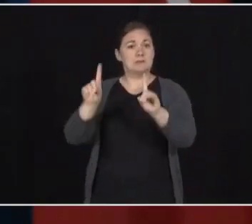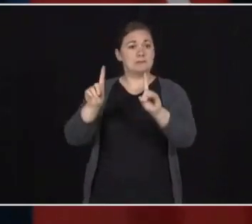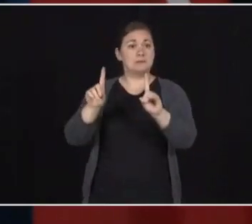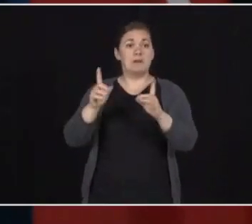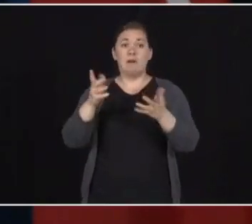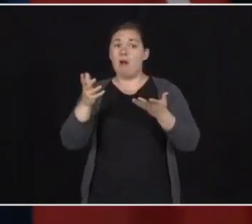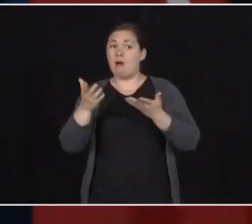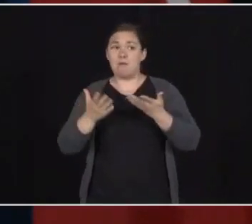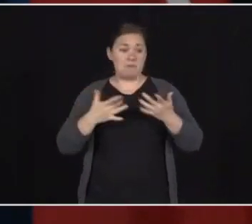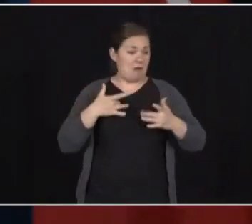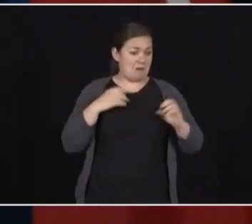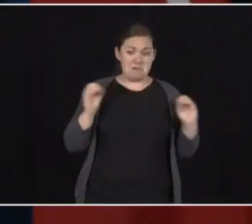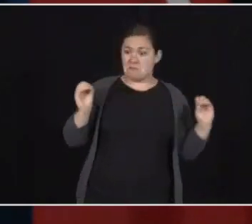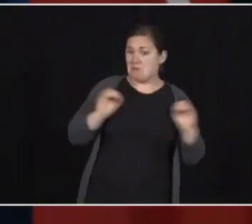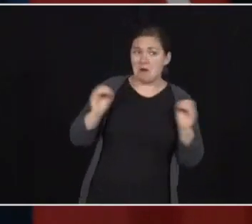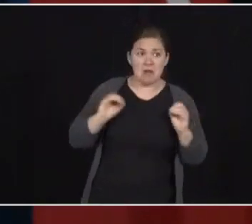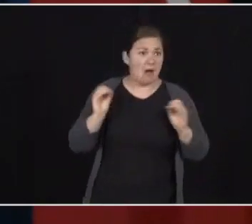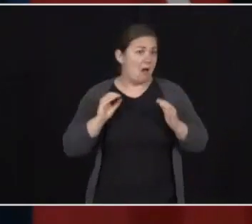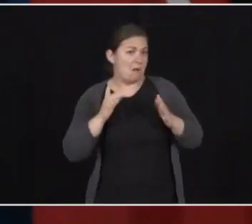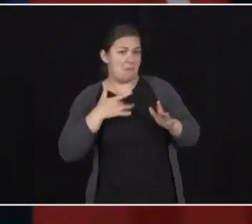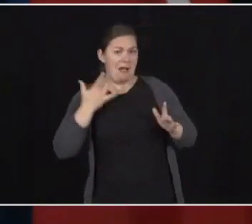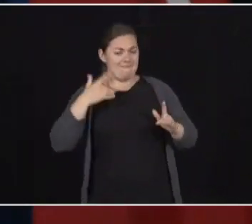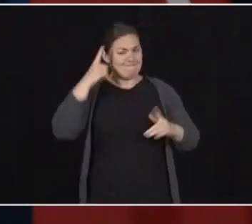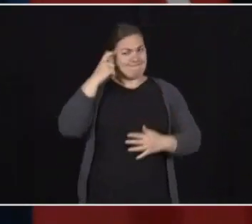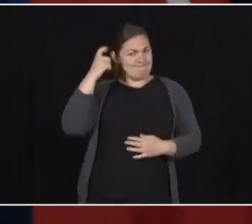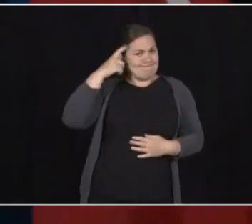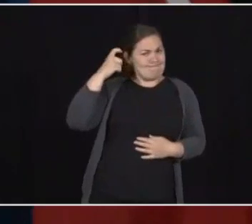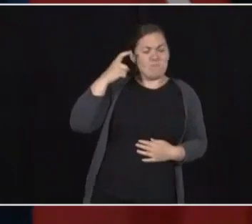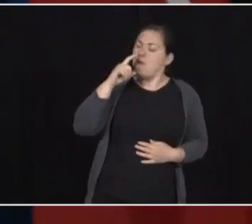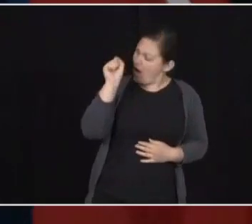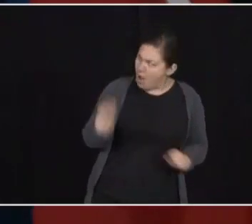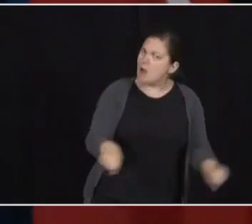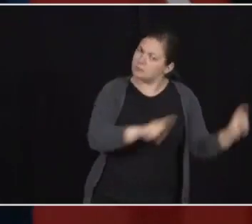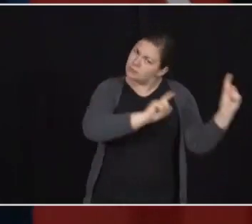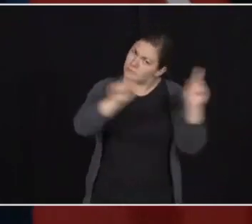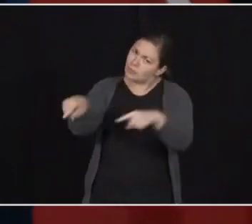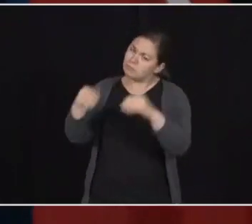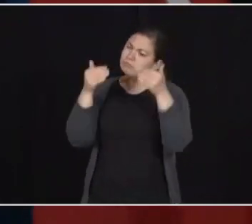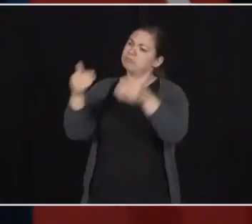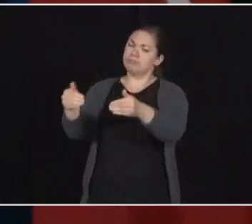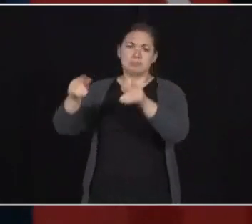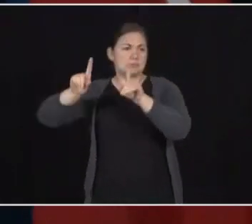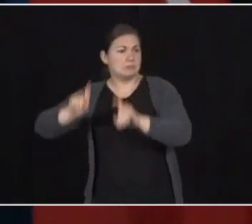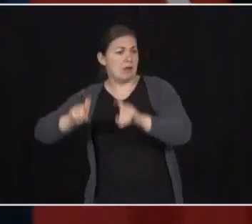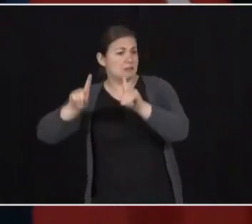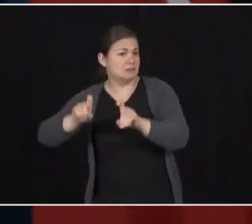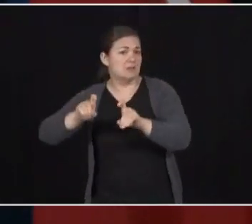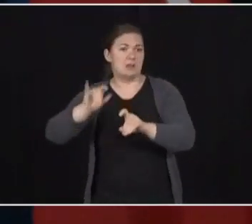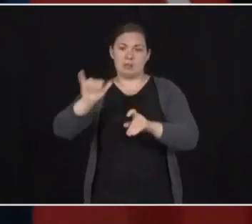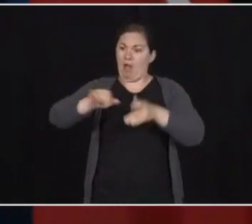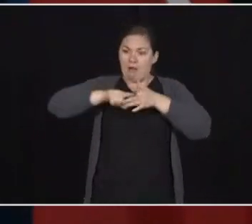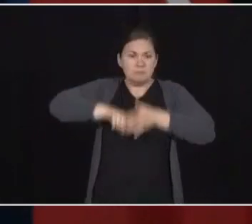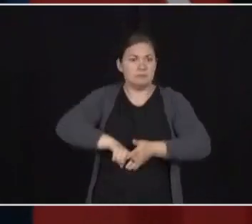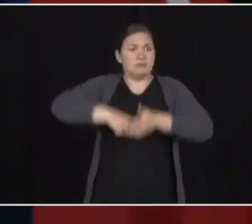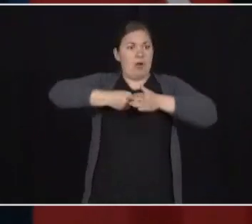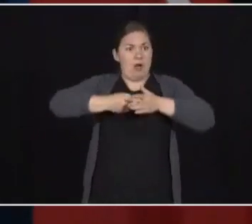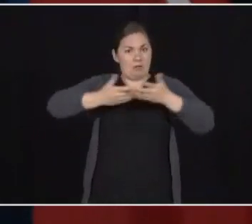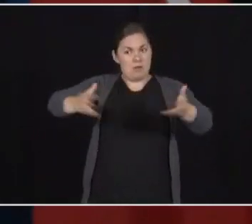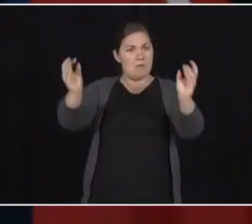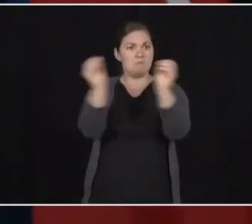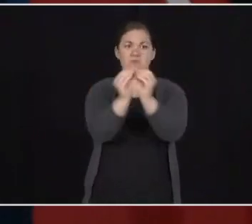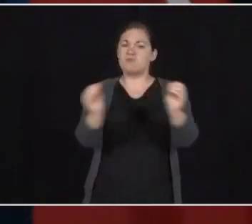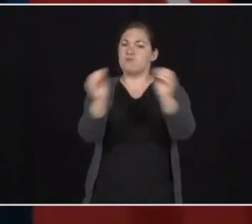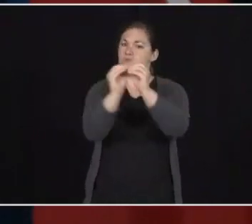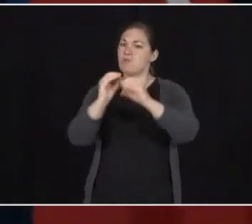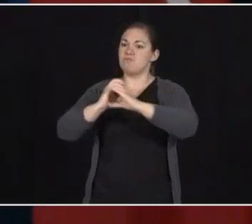don't feel like you have symptoms, I'd encourage you to go get tested. So we're rolling out the mobile units right now,